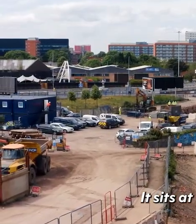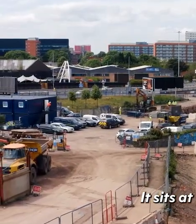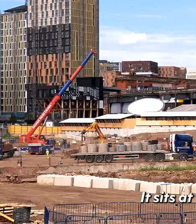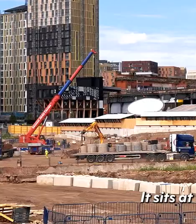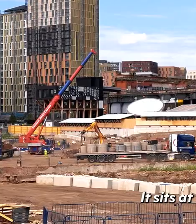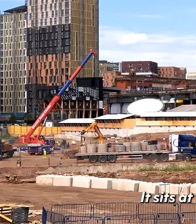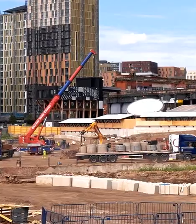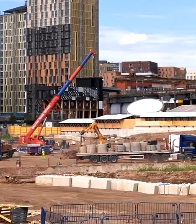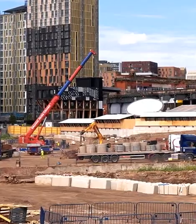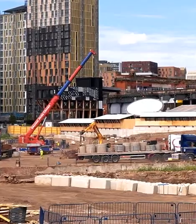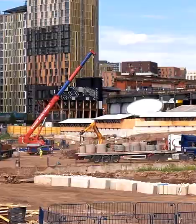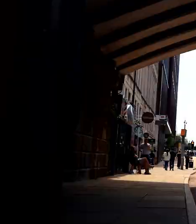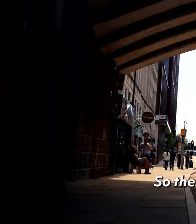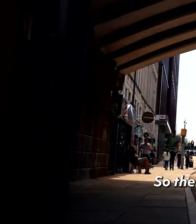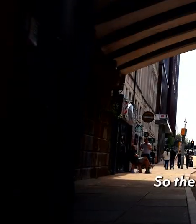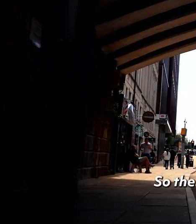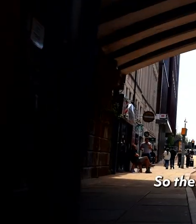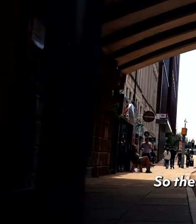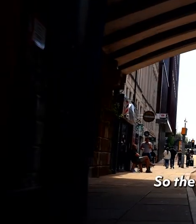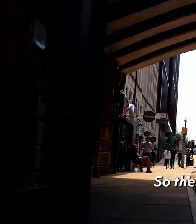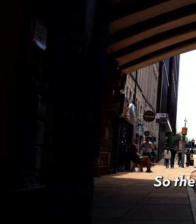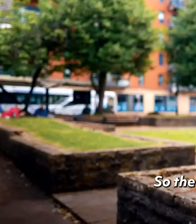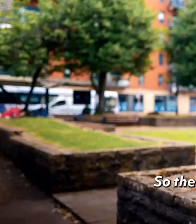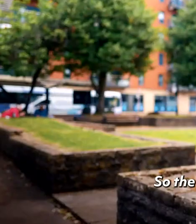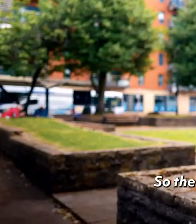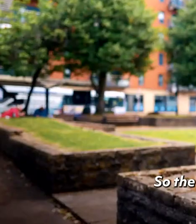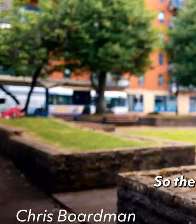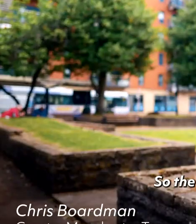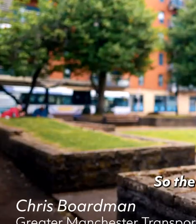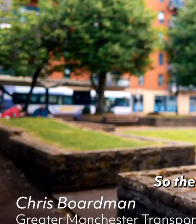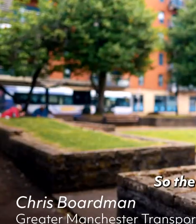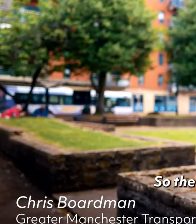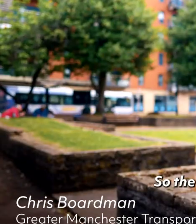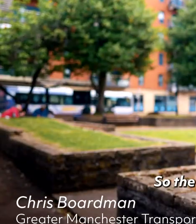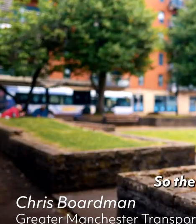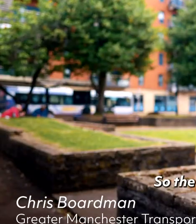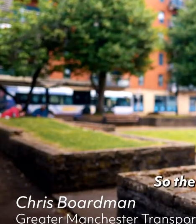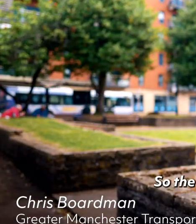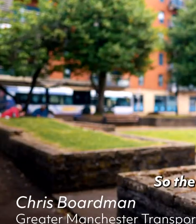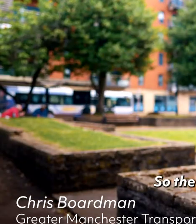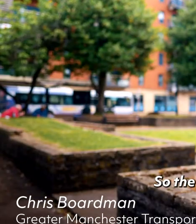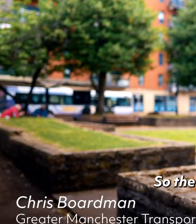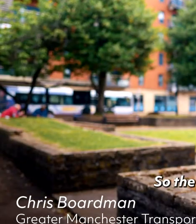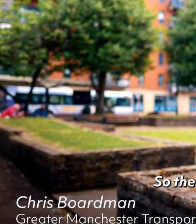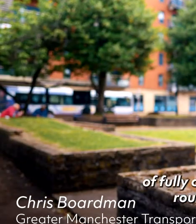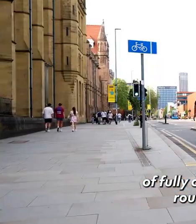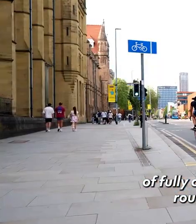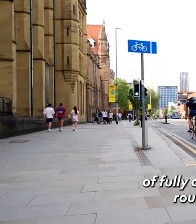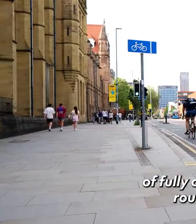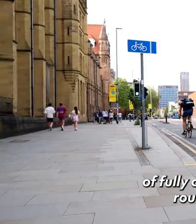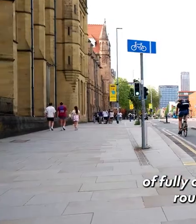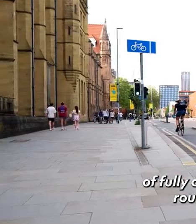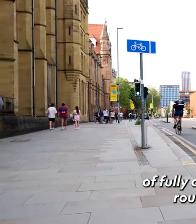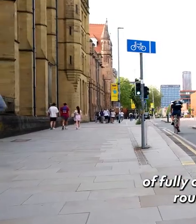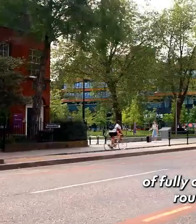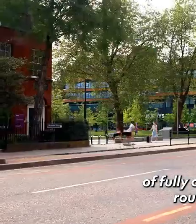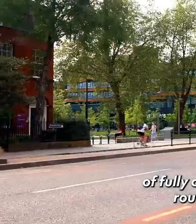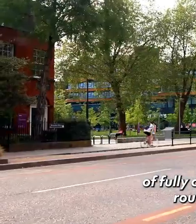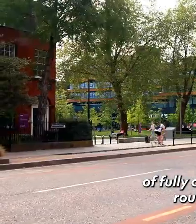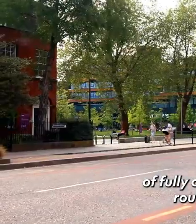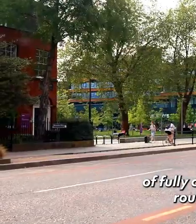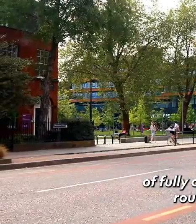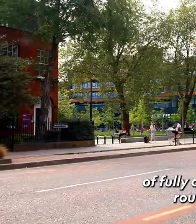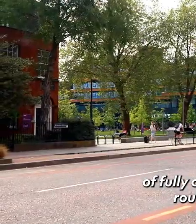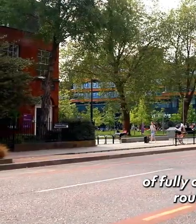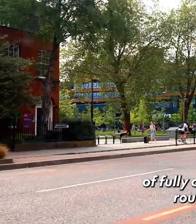of a 7-acre park. So the B network will eventually comprise 1,800 miles of fully connected cycling and